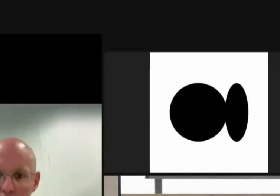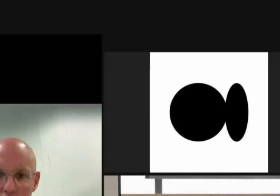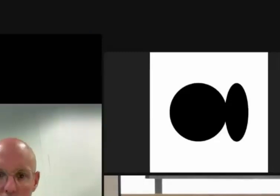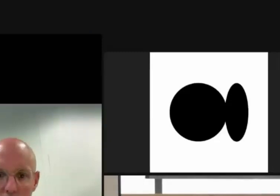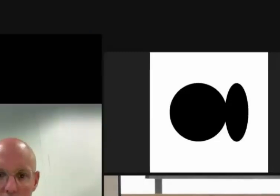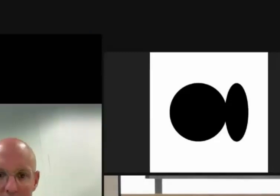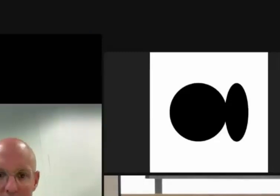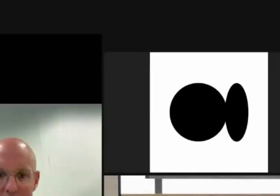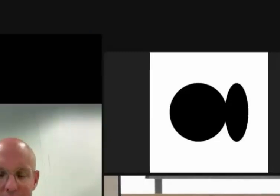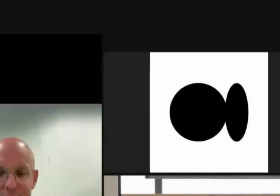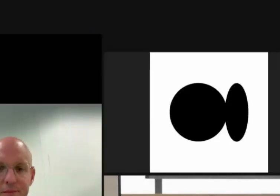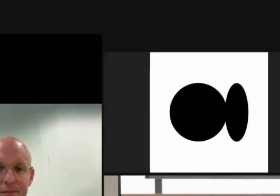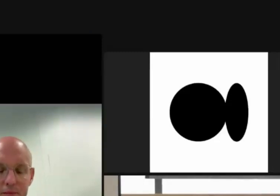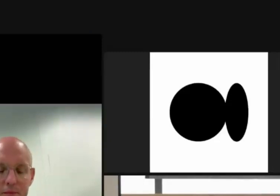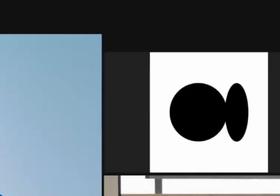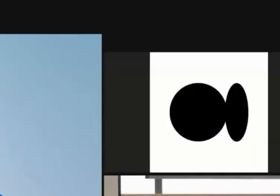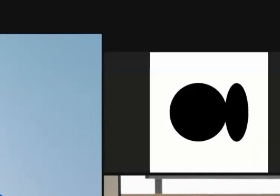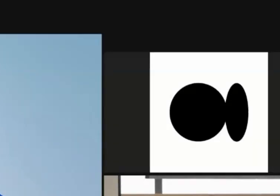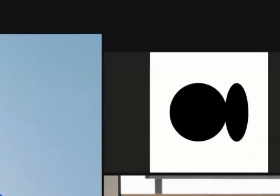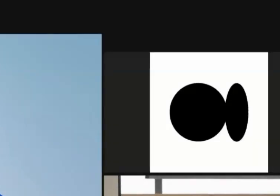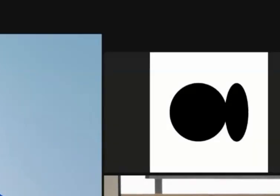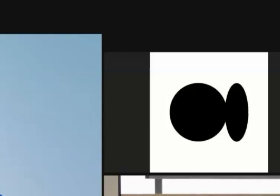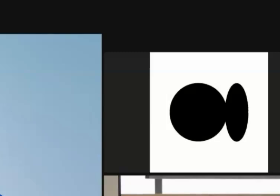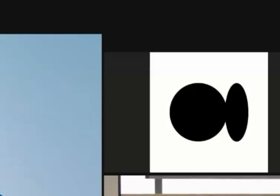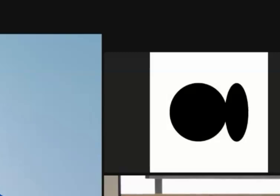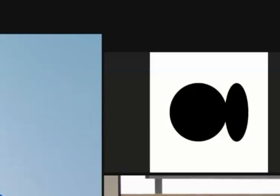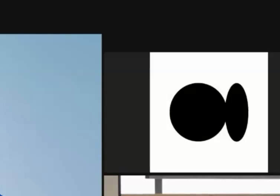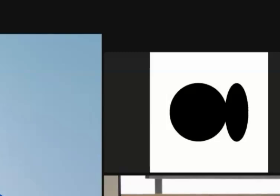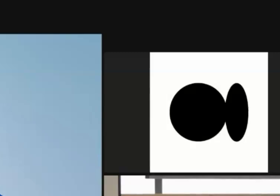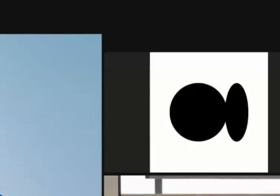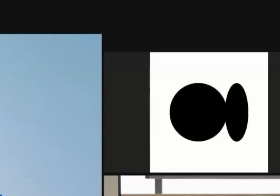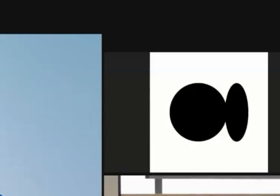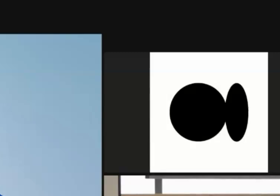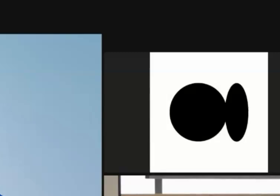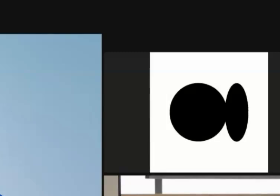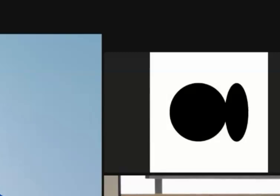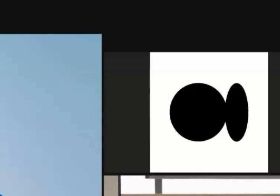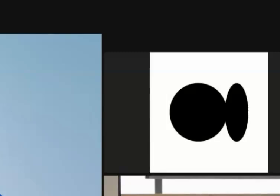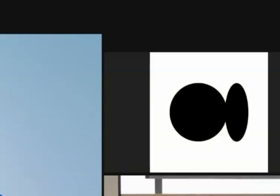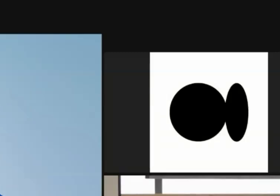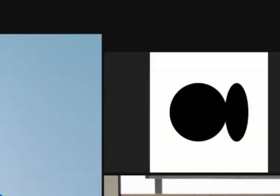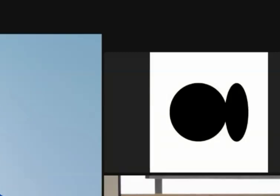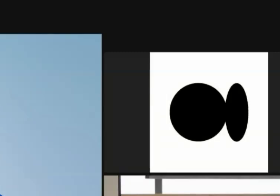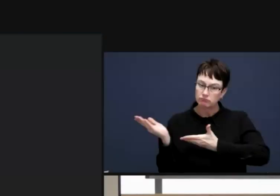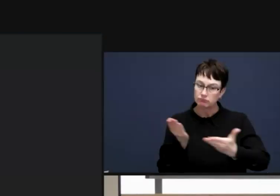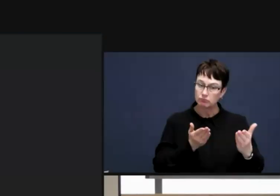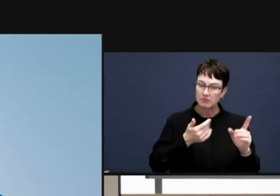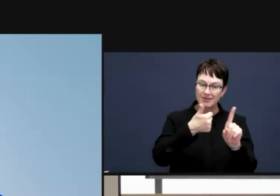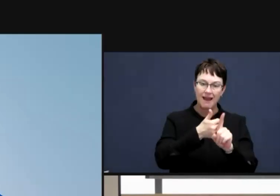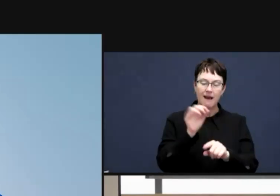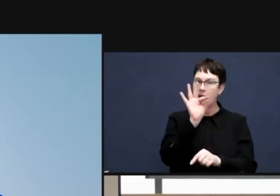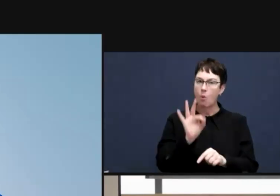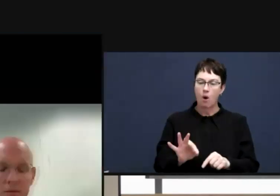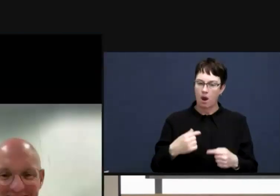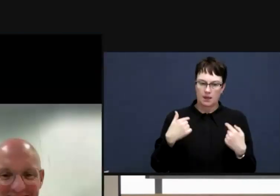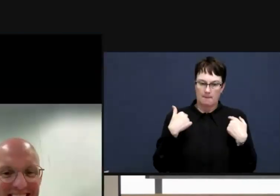So thank you for taking the time to talk to us today. Could you please introduce yourself, because I do not dare to pronounce Dutch